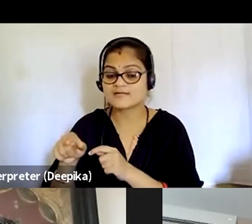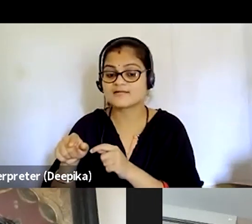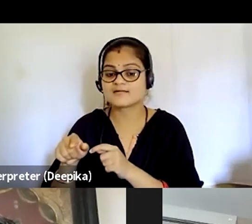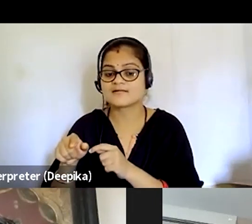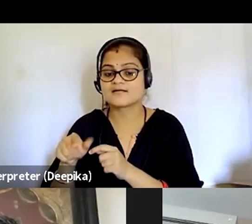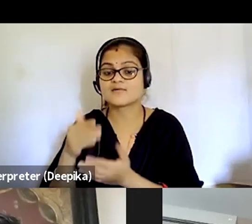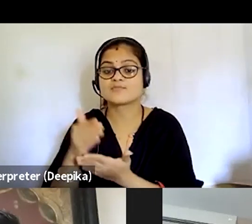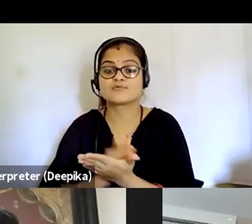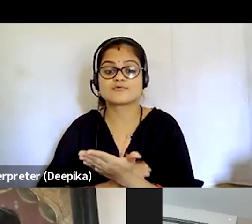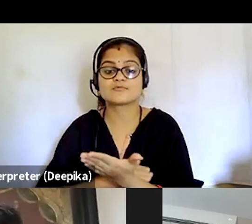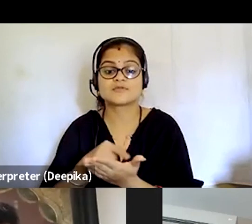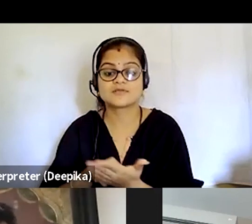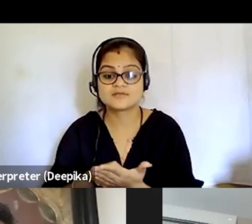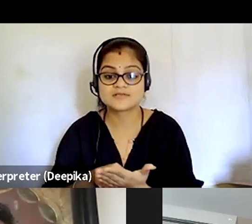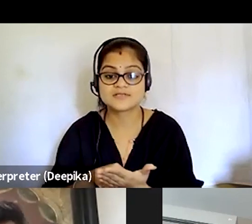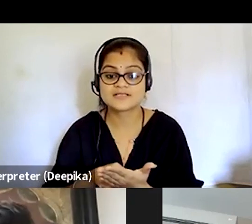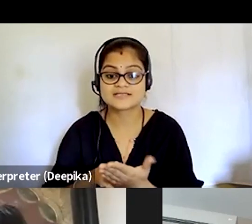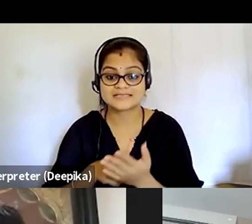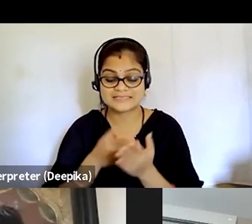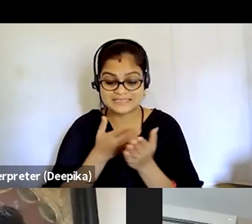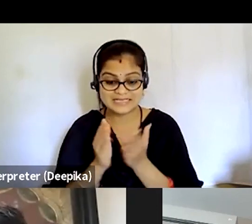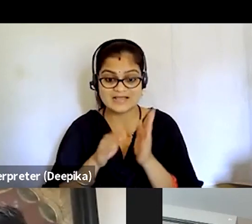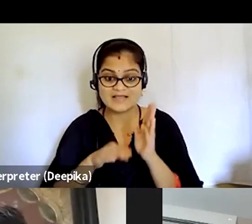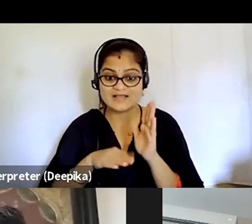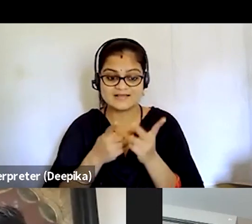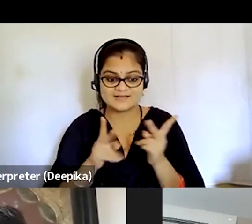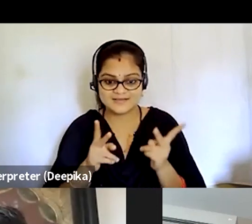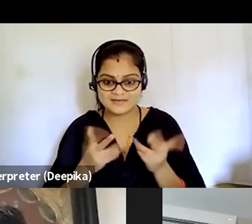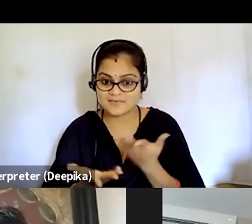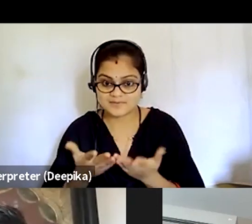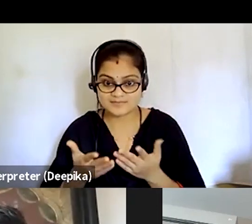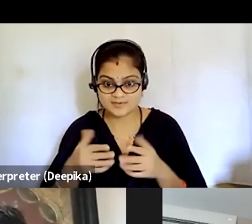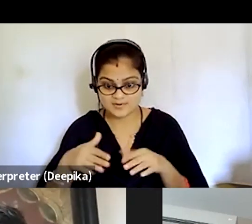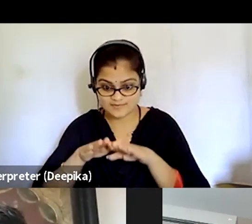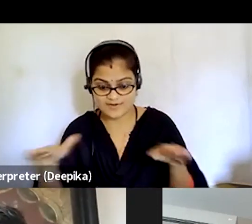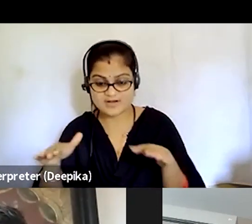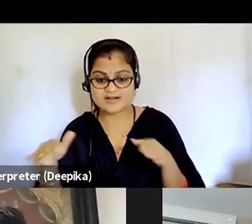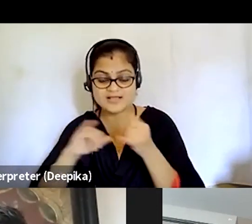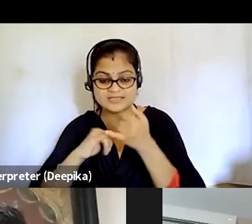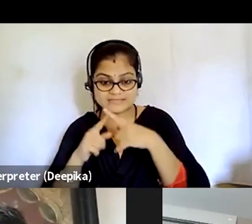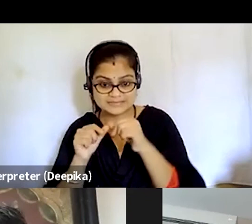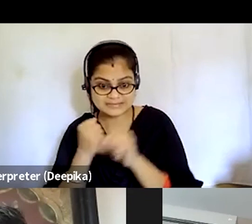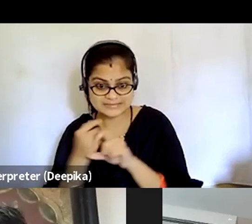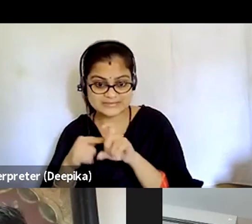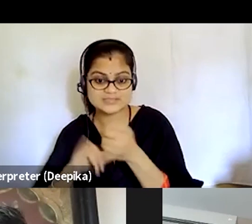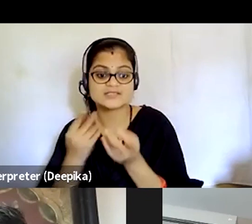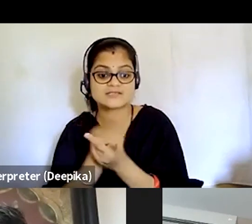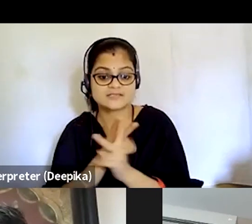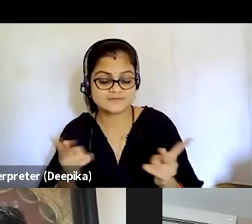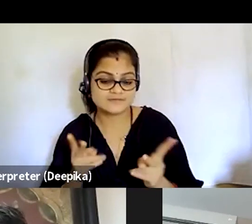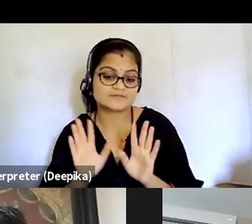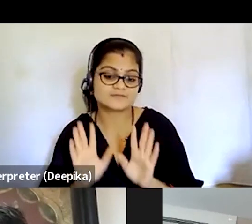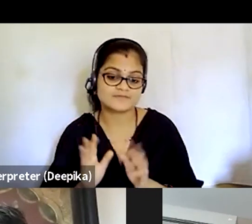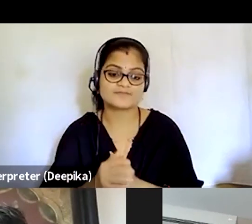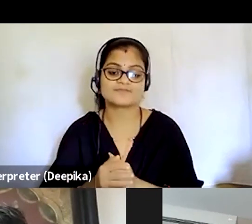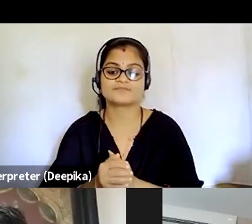venues, or at venues at different levels. There just aren't enough. I mean, there's so much of talent out there, sports and